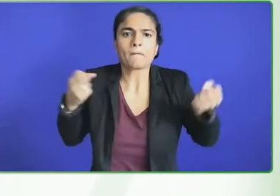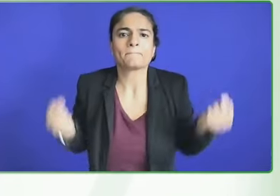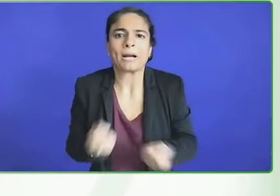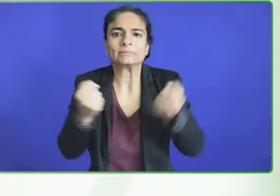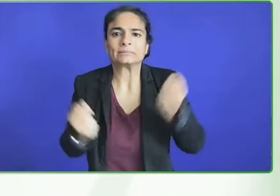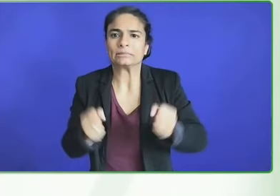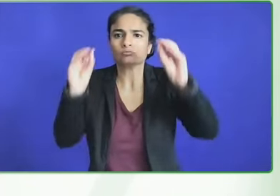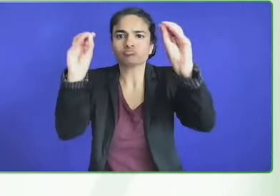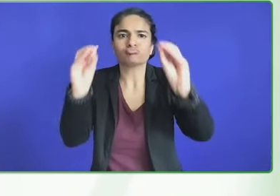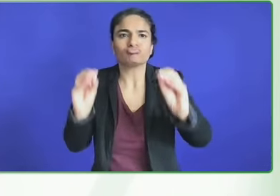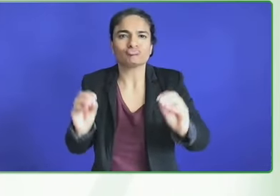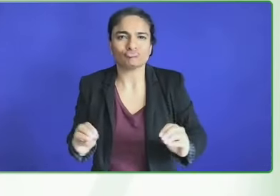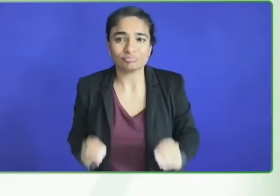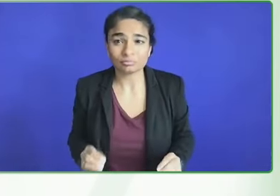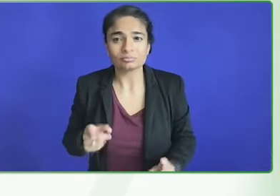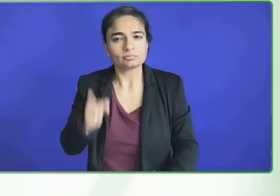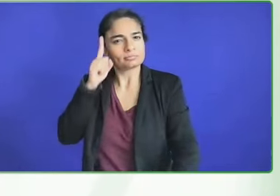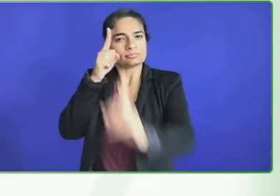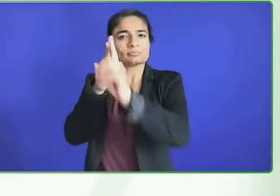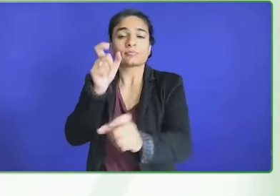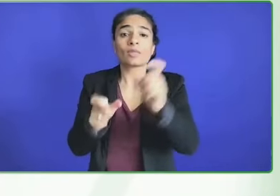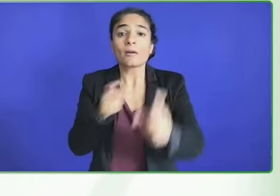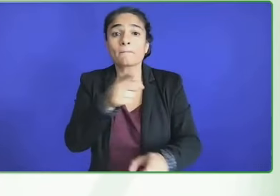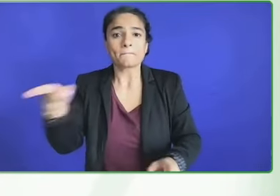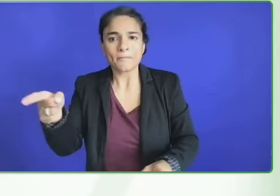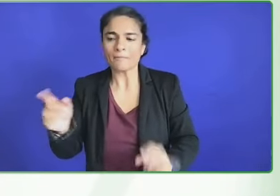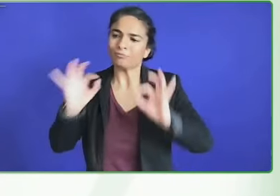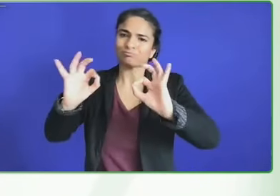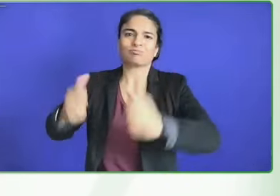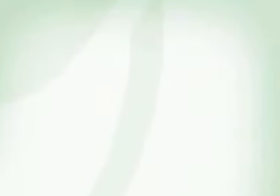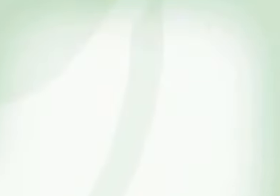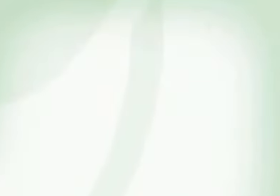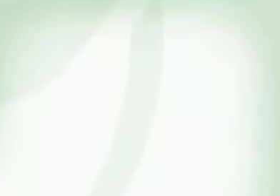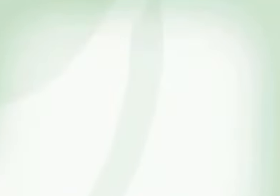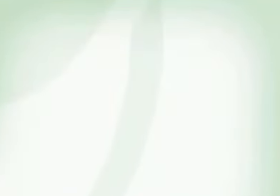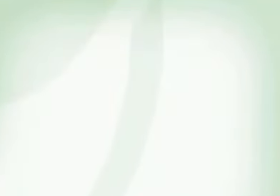culture-changing conversations. Thank you, Stephanie.